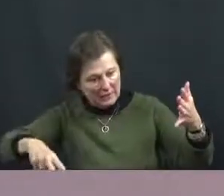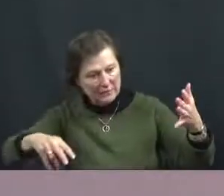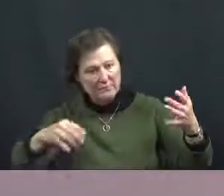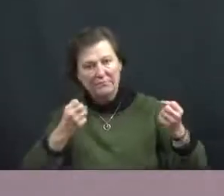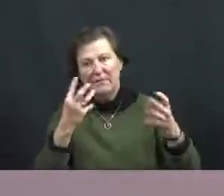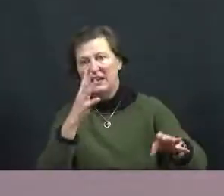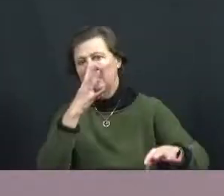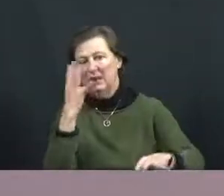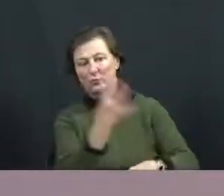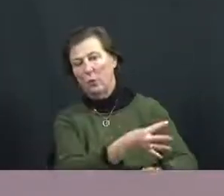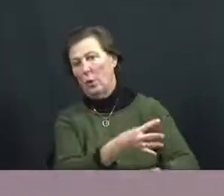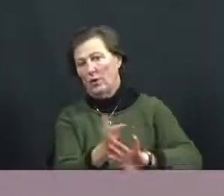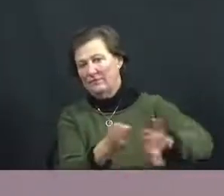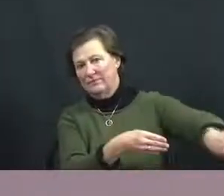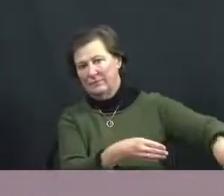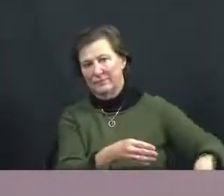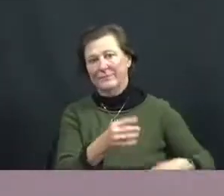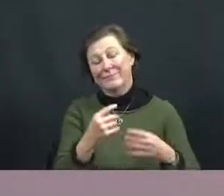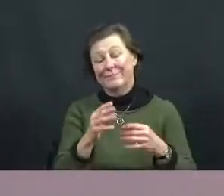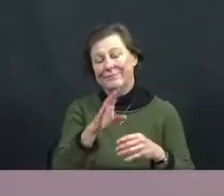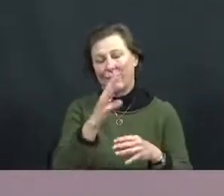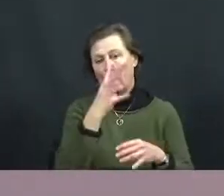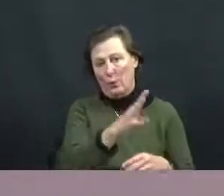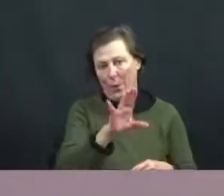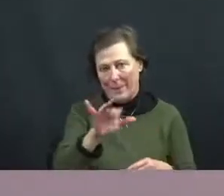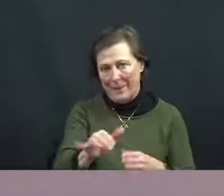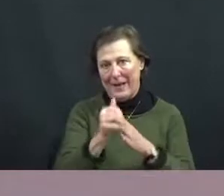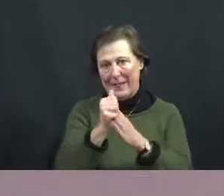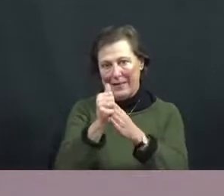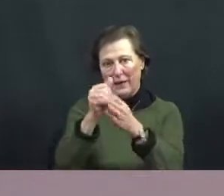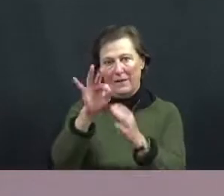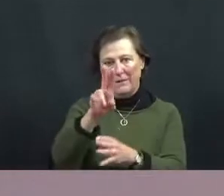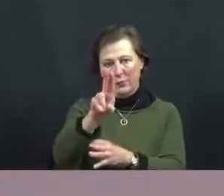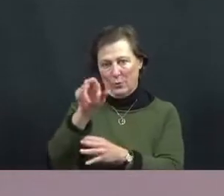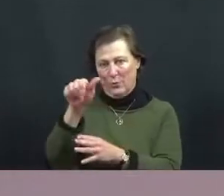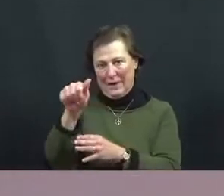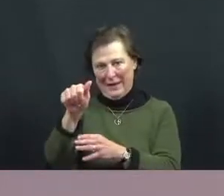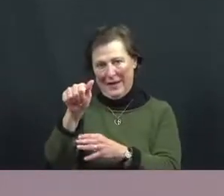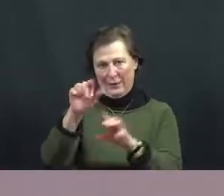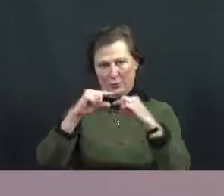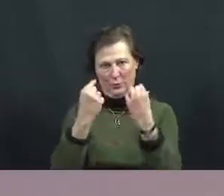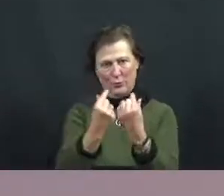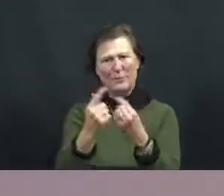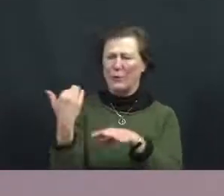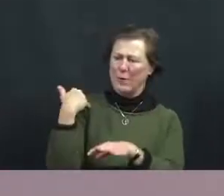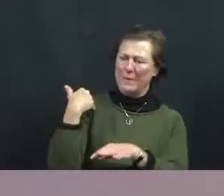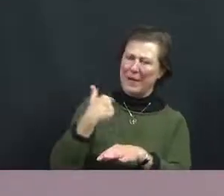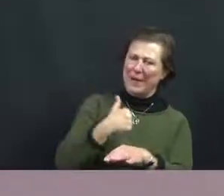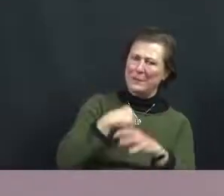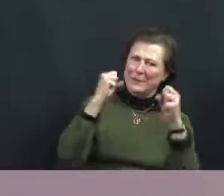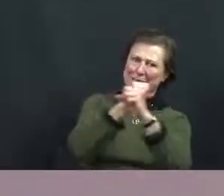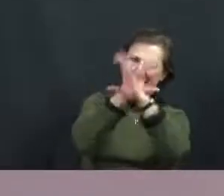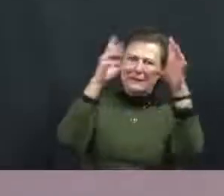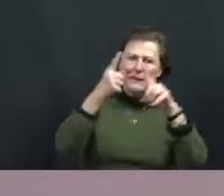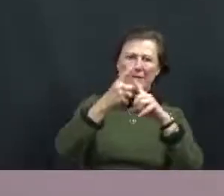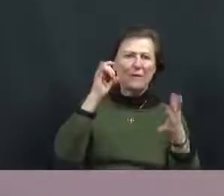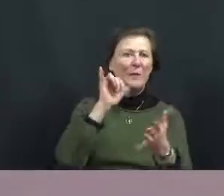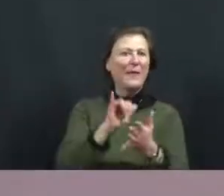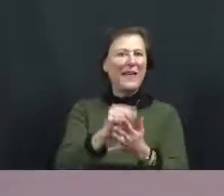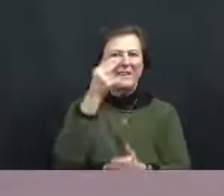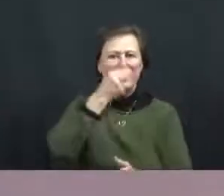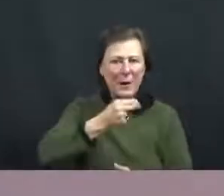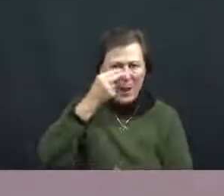at least by leaders of the Unitarian Universalist movement. Kind of reminds me of a scene from that classic